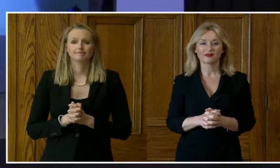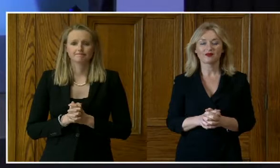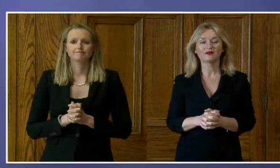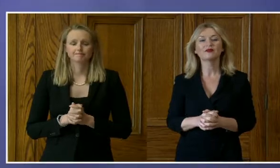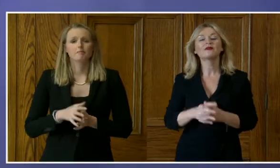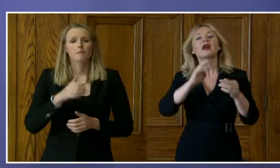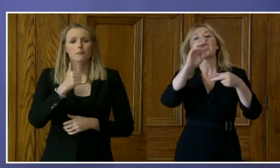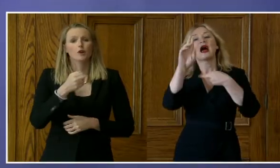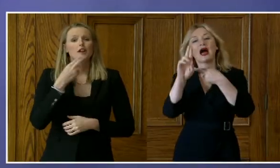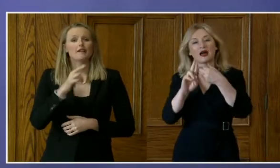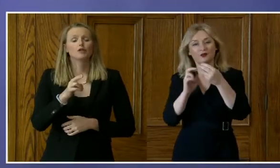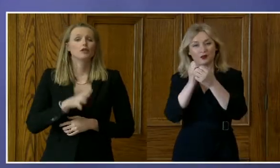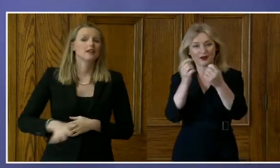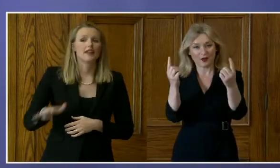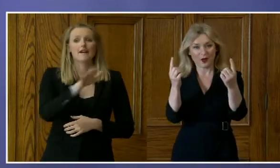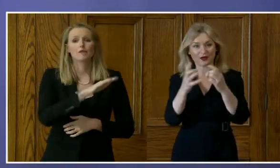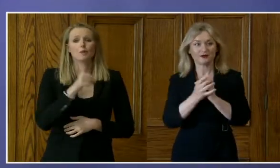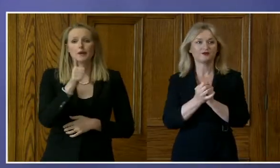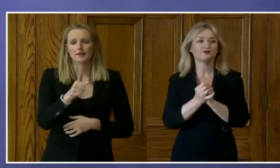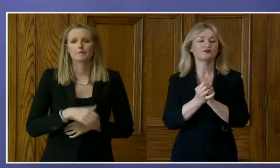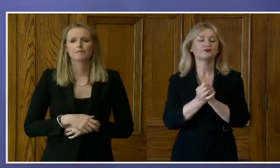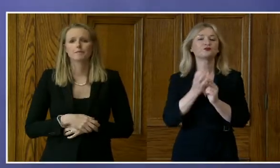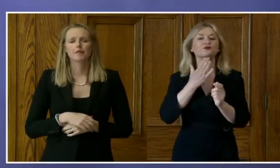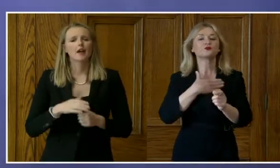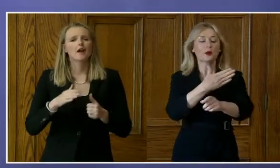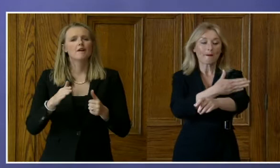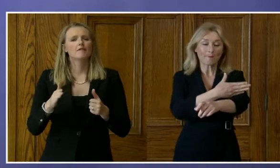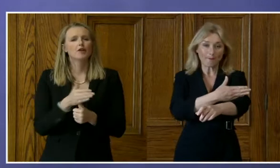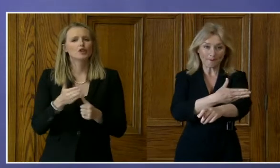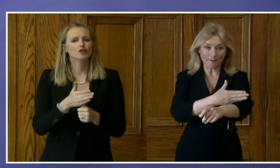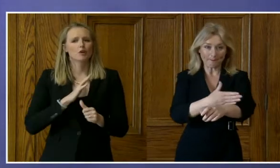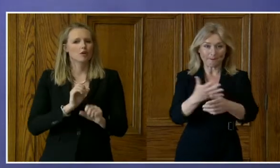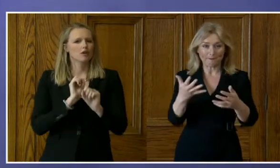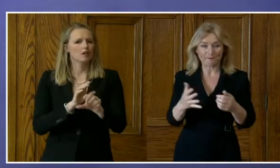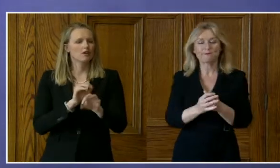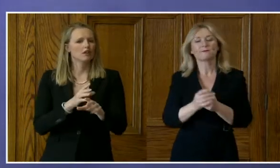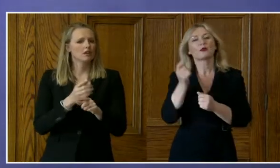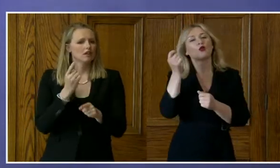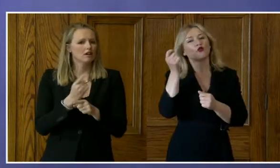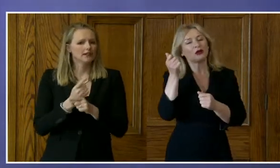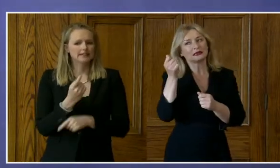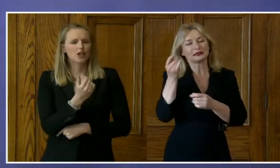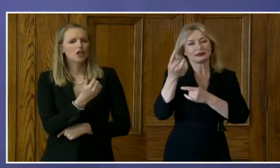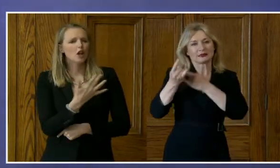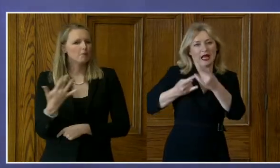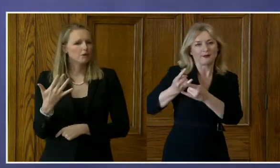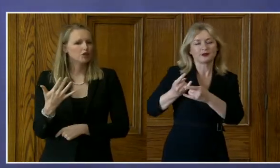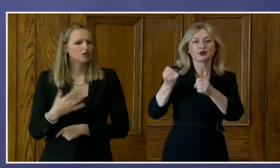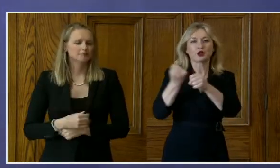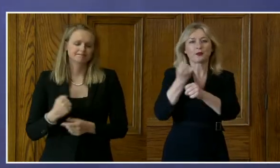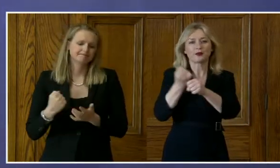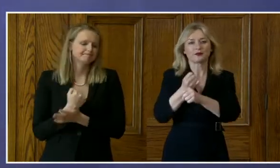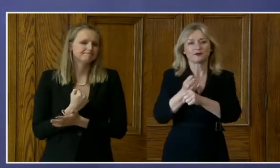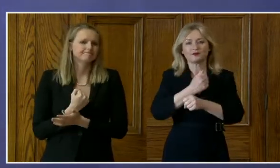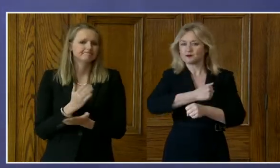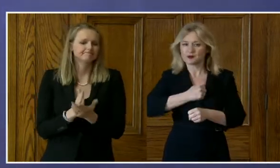So good afternoon, everyone. And I'll just start with today, just given the most recent figures. And unfortunately, as of